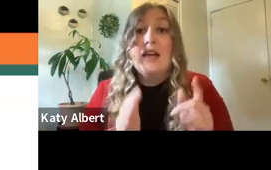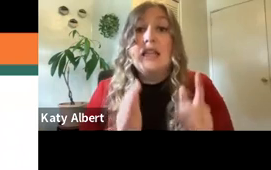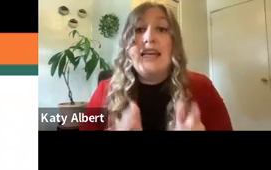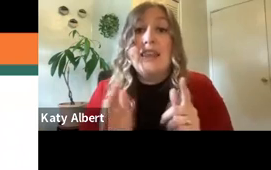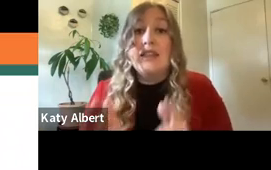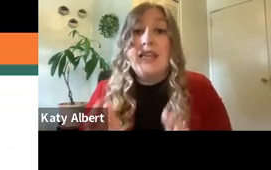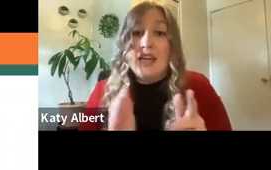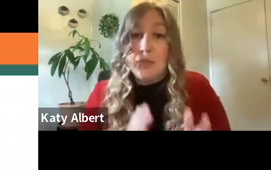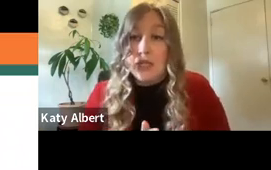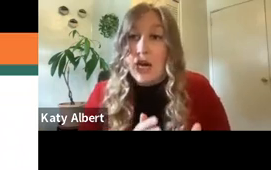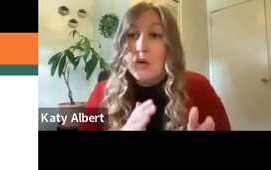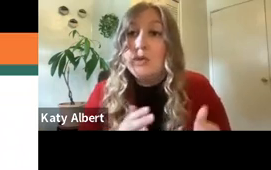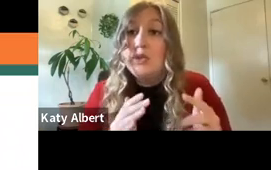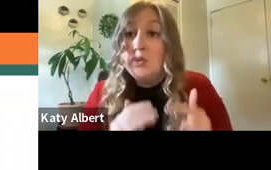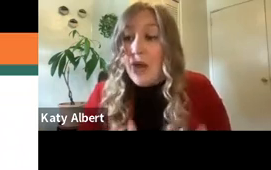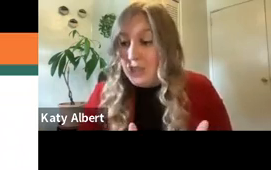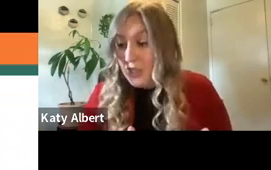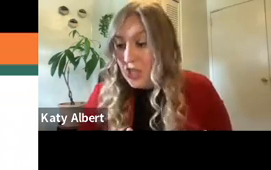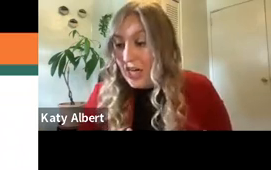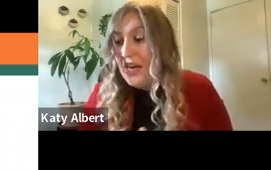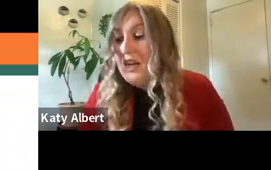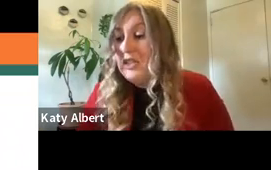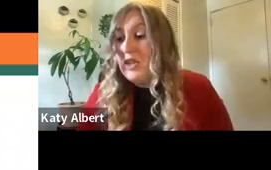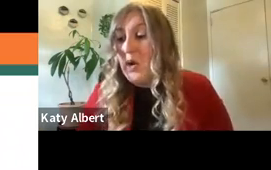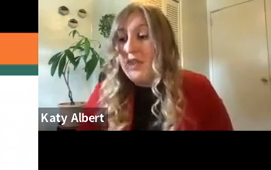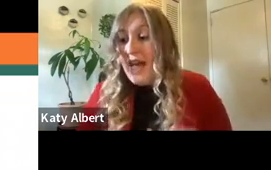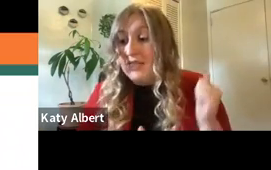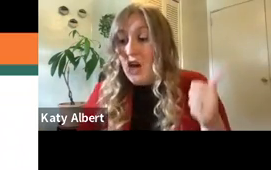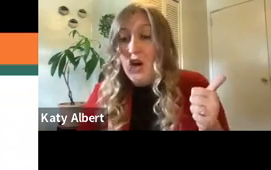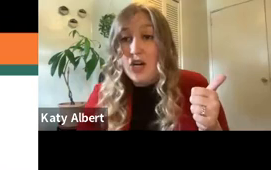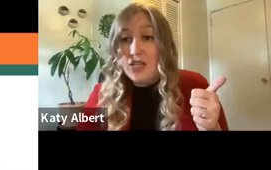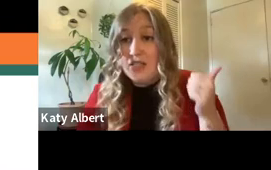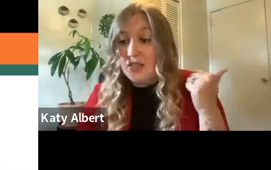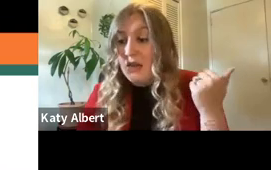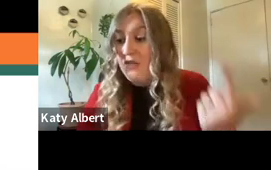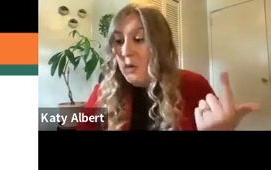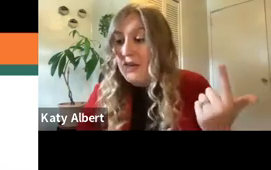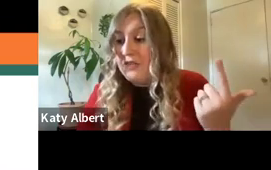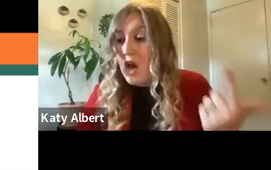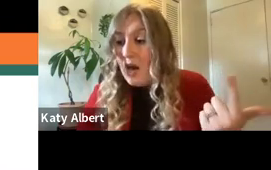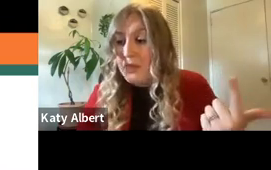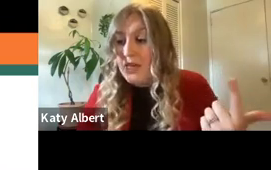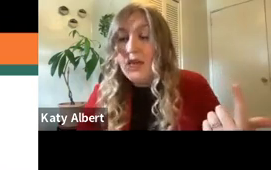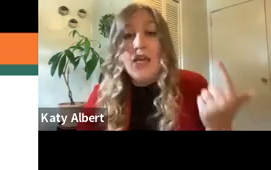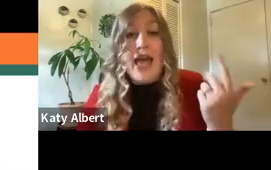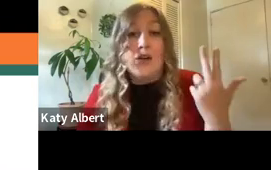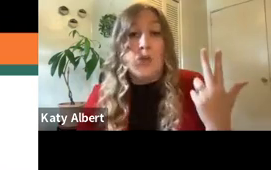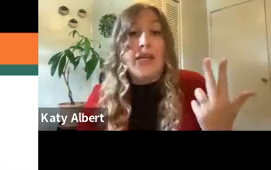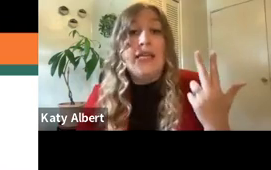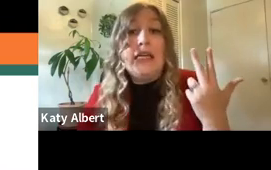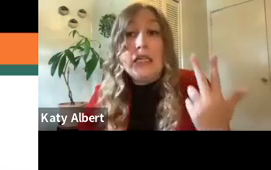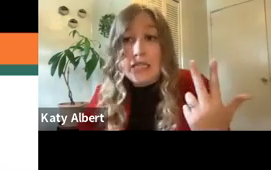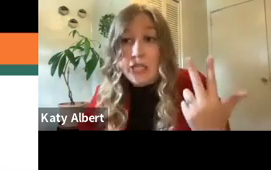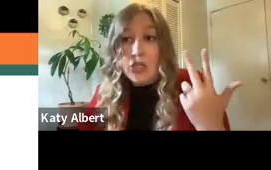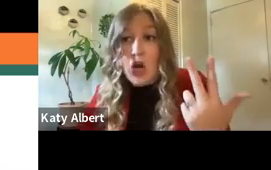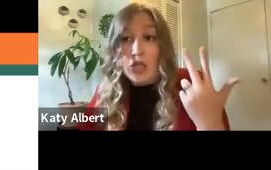this, click the link below to register. So that's a hook, informative copy, and a